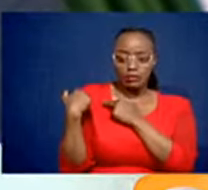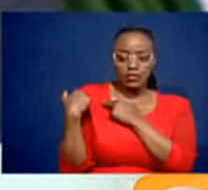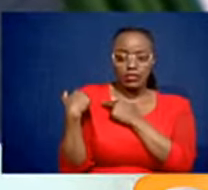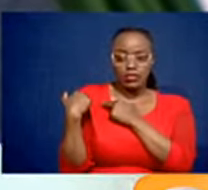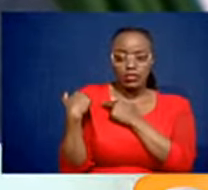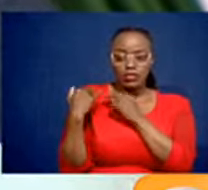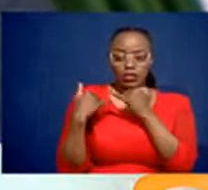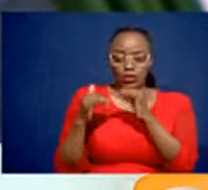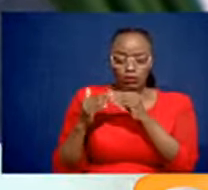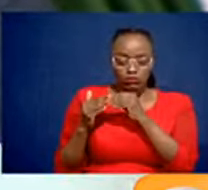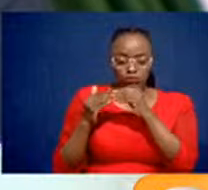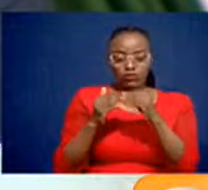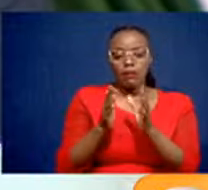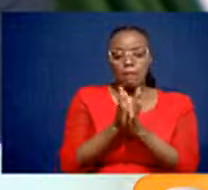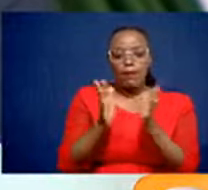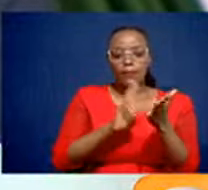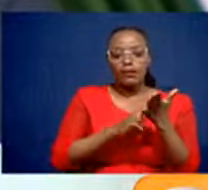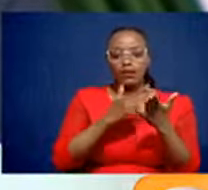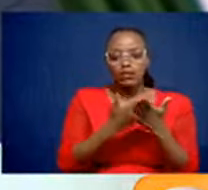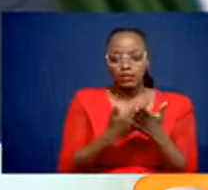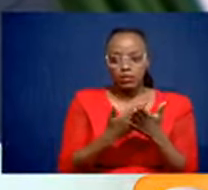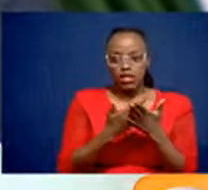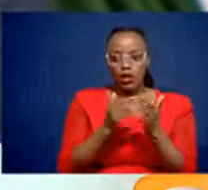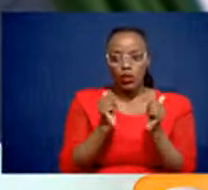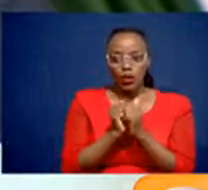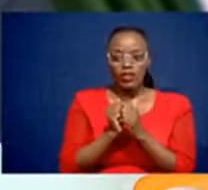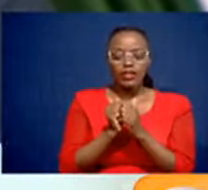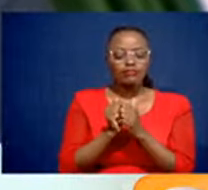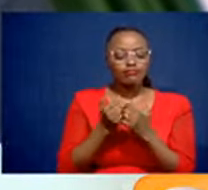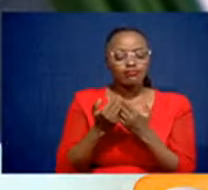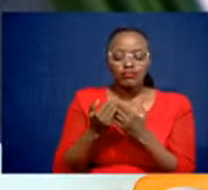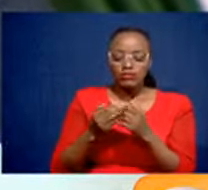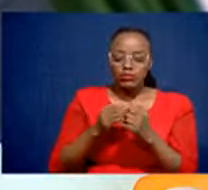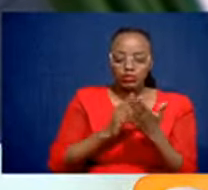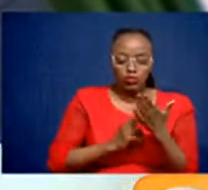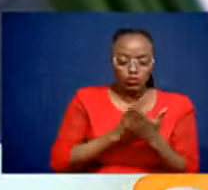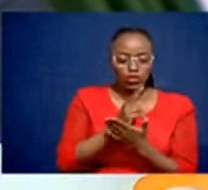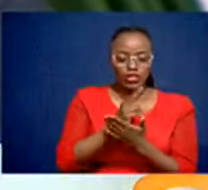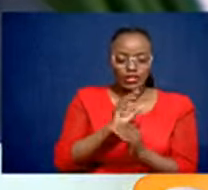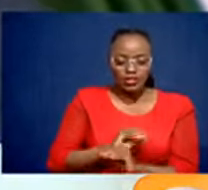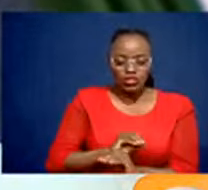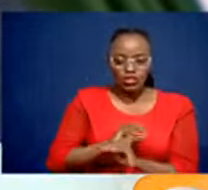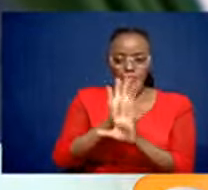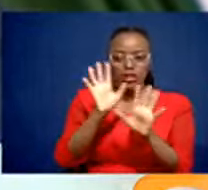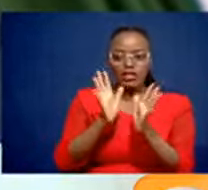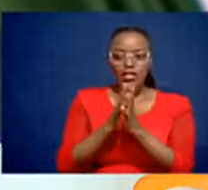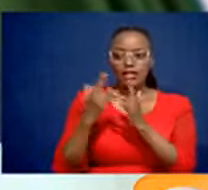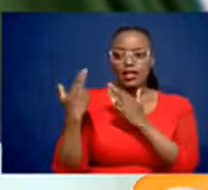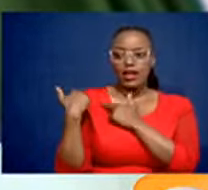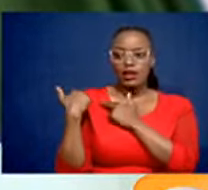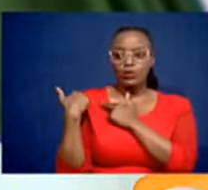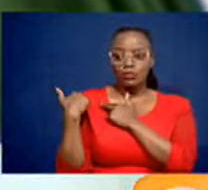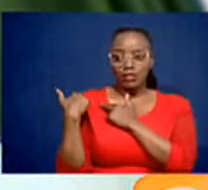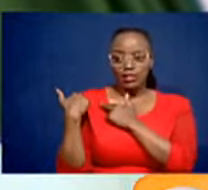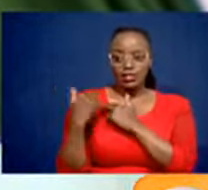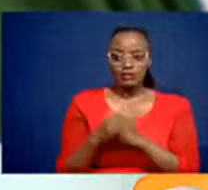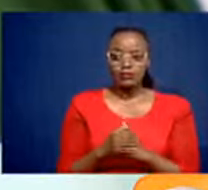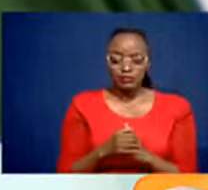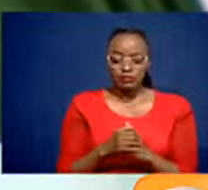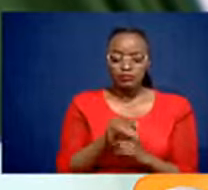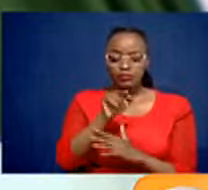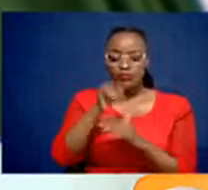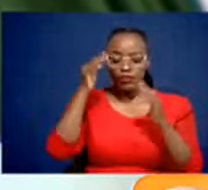to steward public resources with utmost prudence, transparency, and accountability.